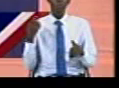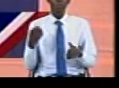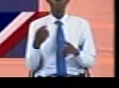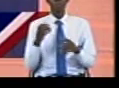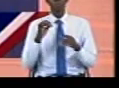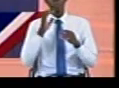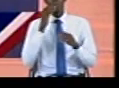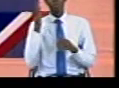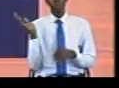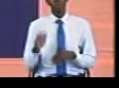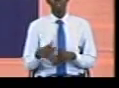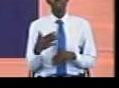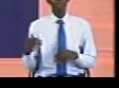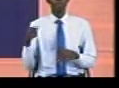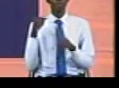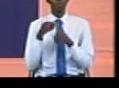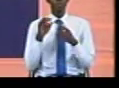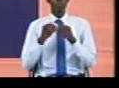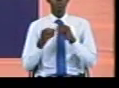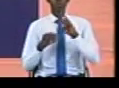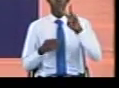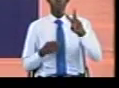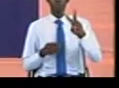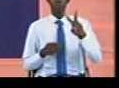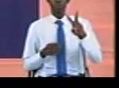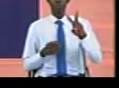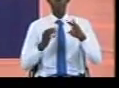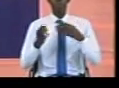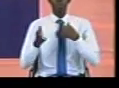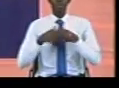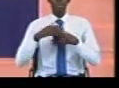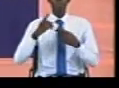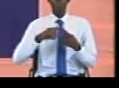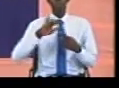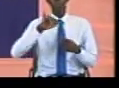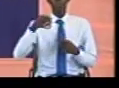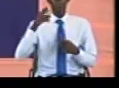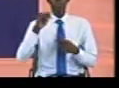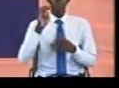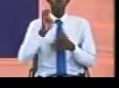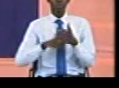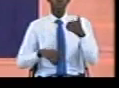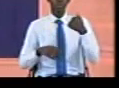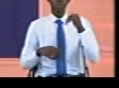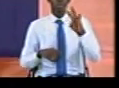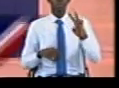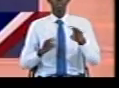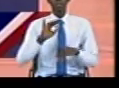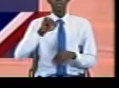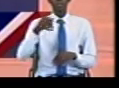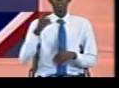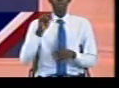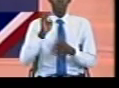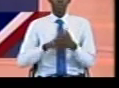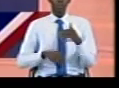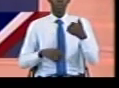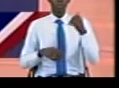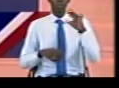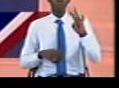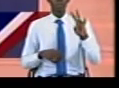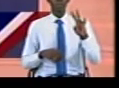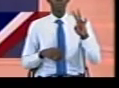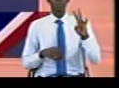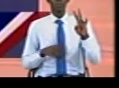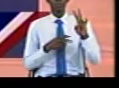number two, and we come back to John chapter 17. John chapter 17.